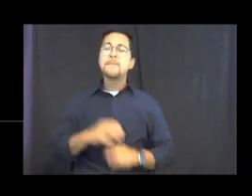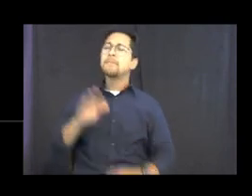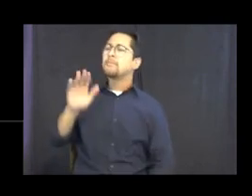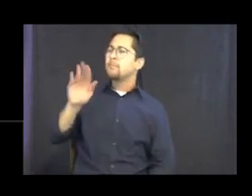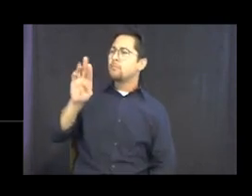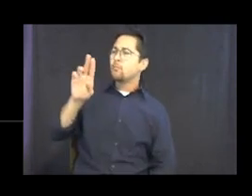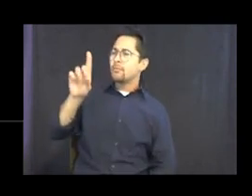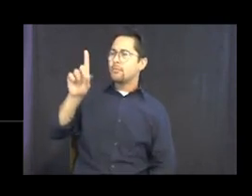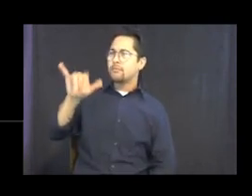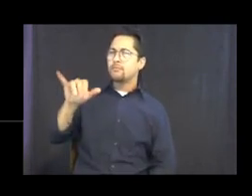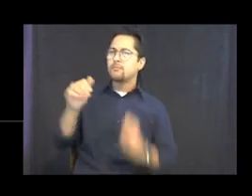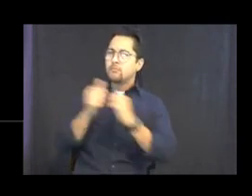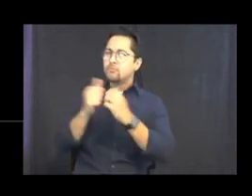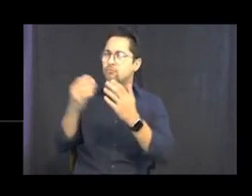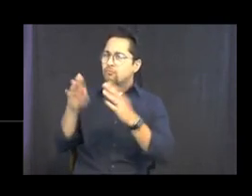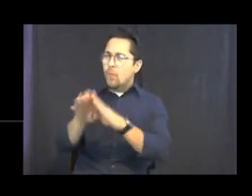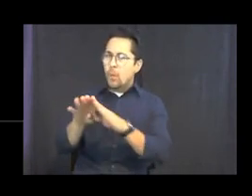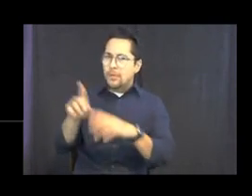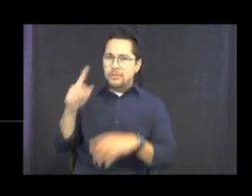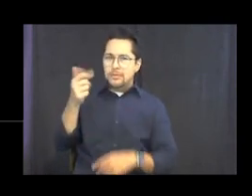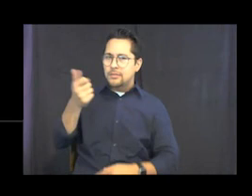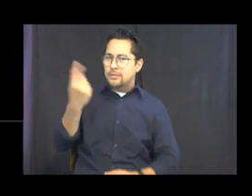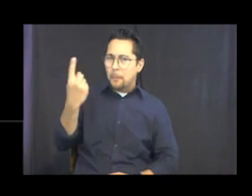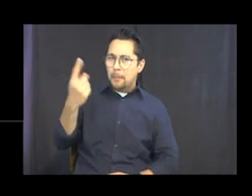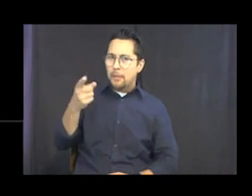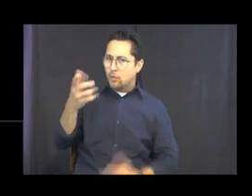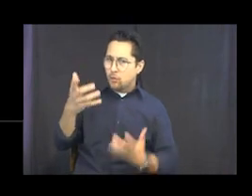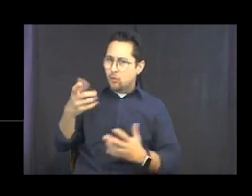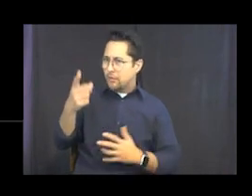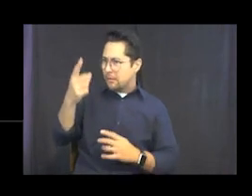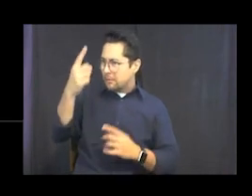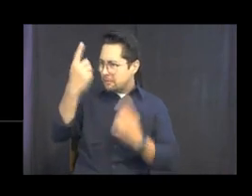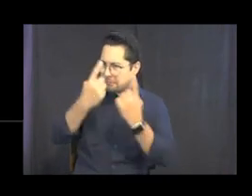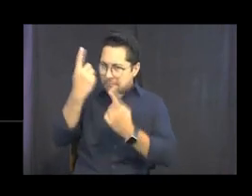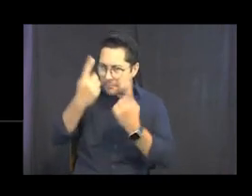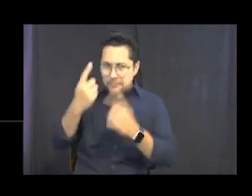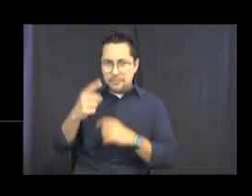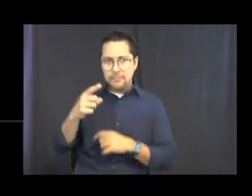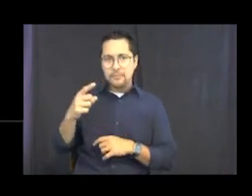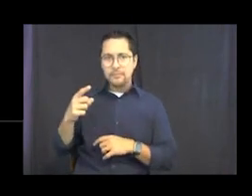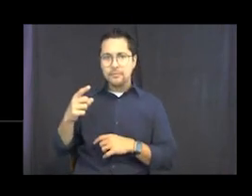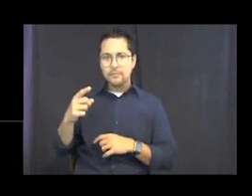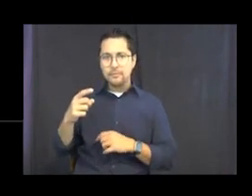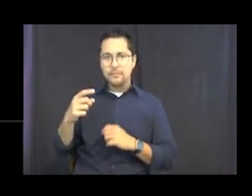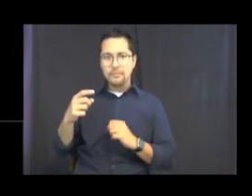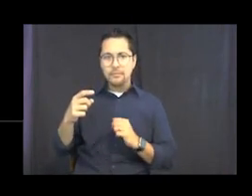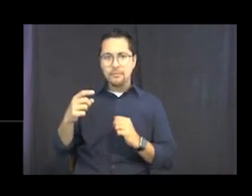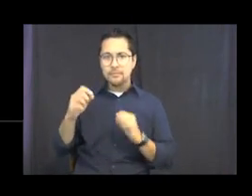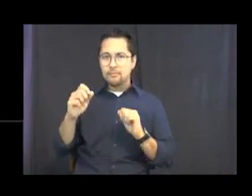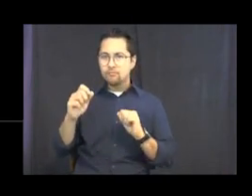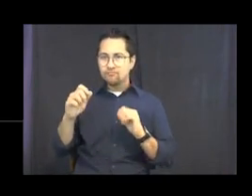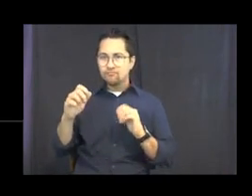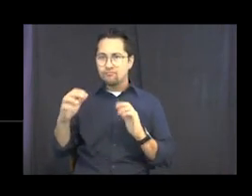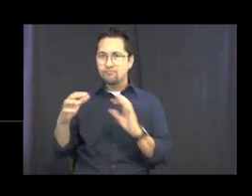Brandy, in closing, is there anything that you can think of in commonalities